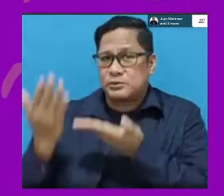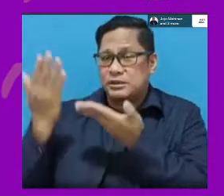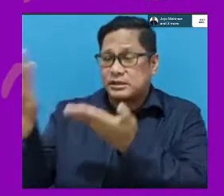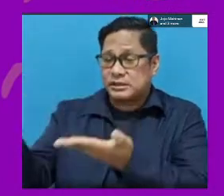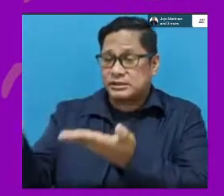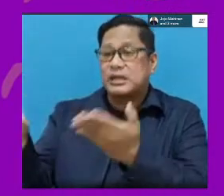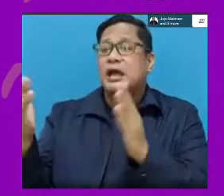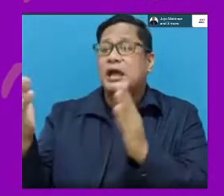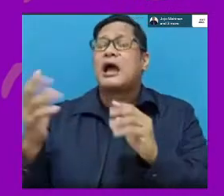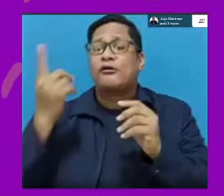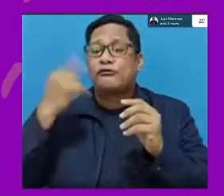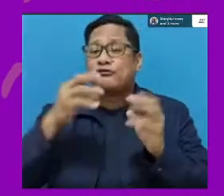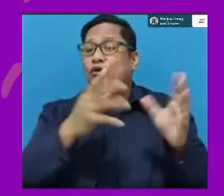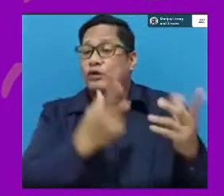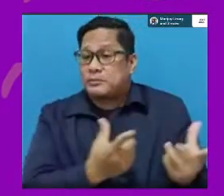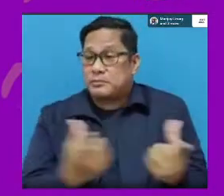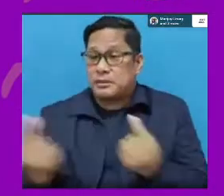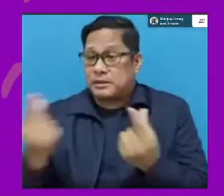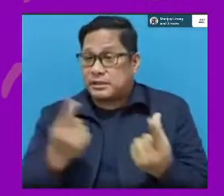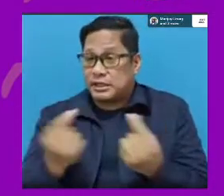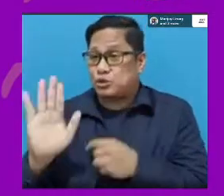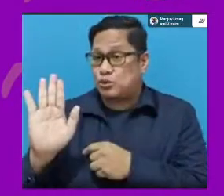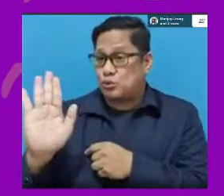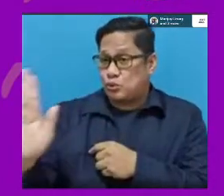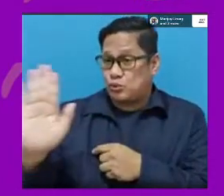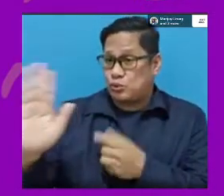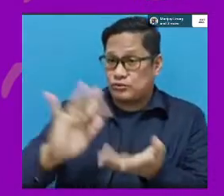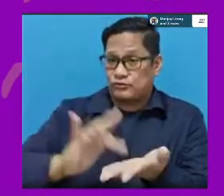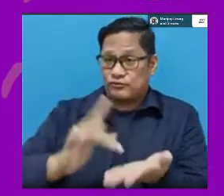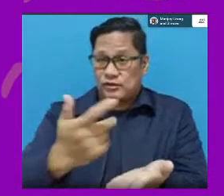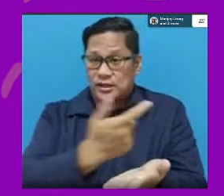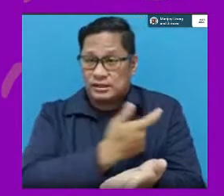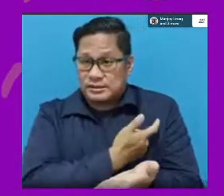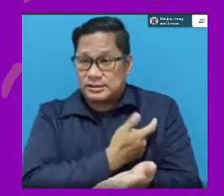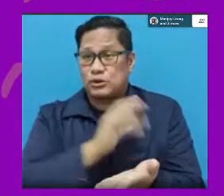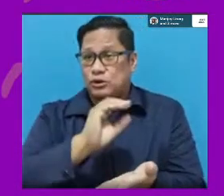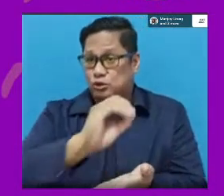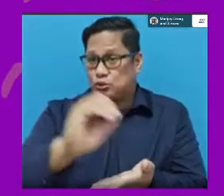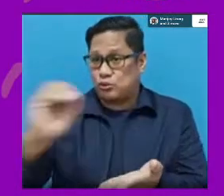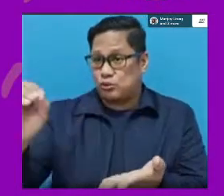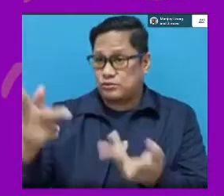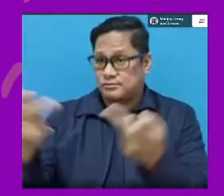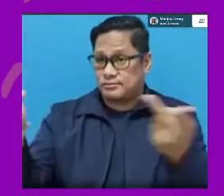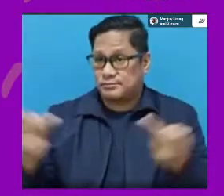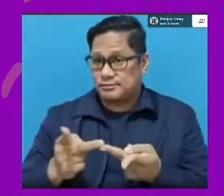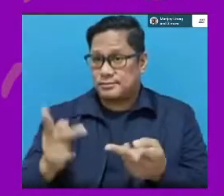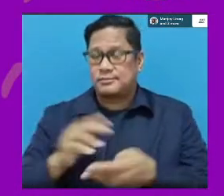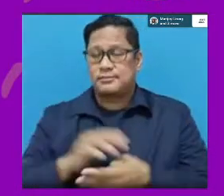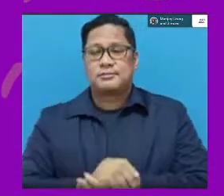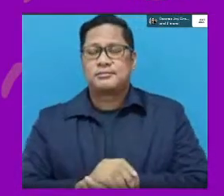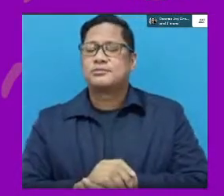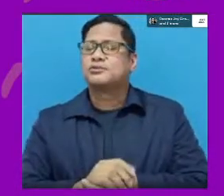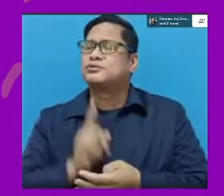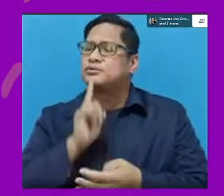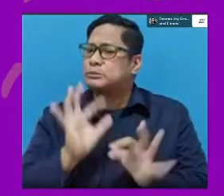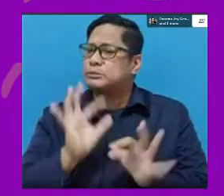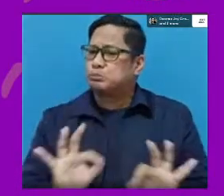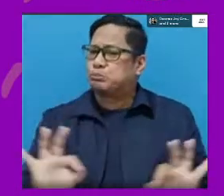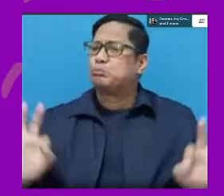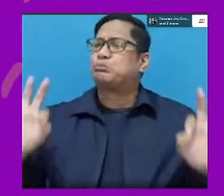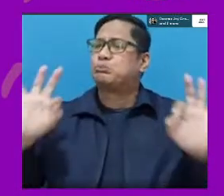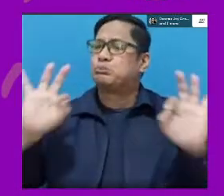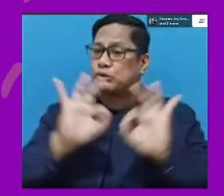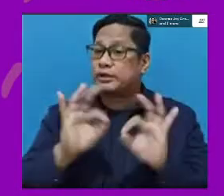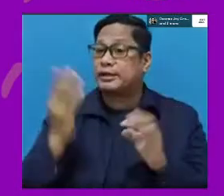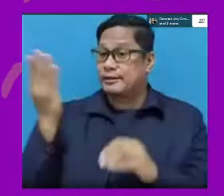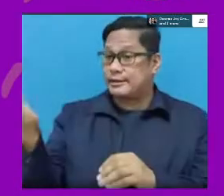rolling out their own vaccines in their own localities. So it's incredibly important that Commissioner